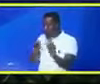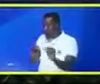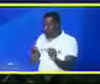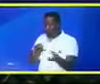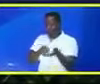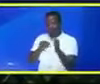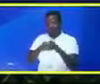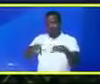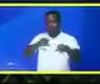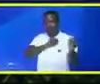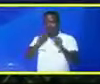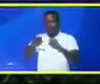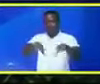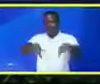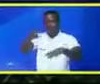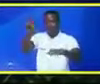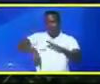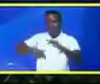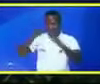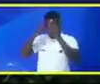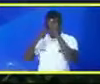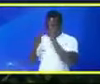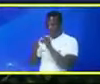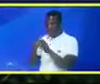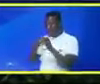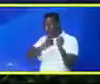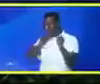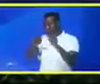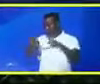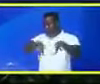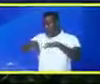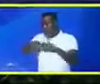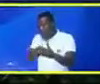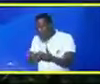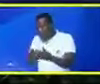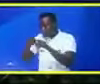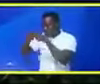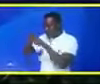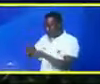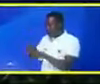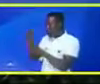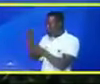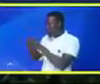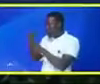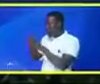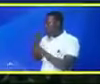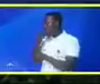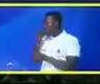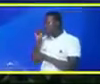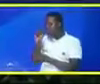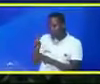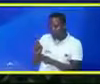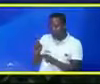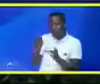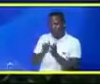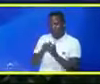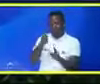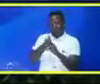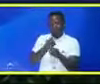no ministry, because the assignment of the power of God is to bring confirmation and to bring